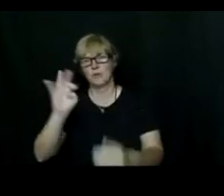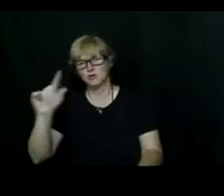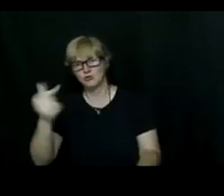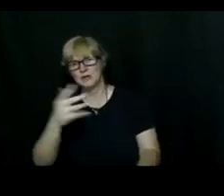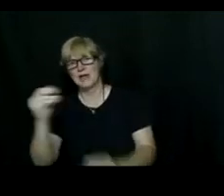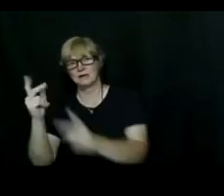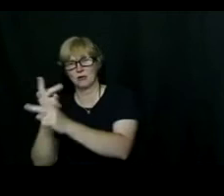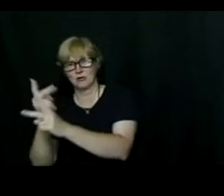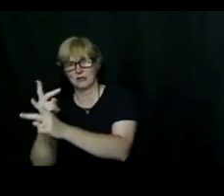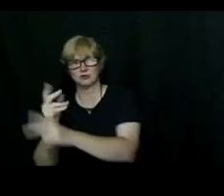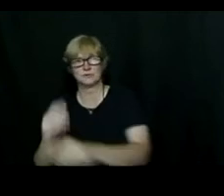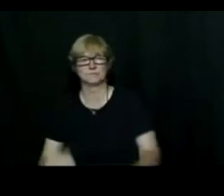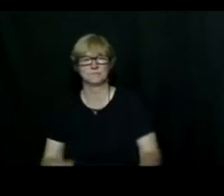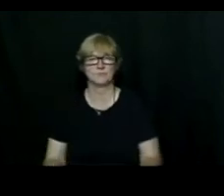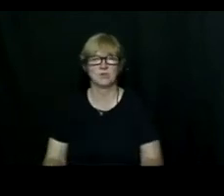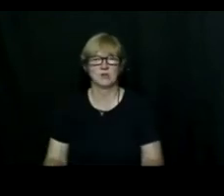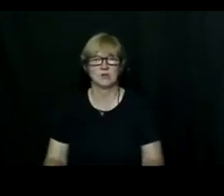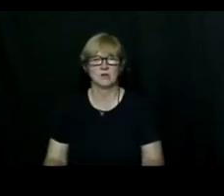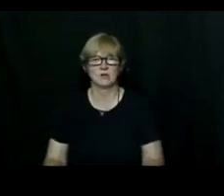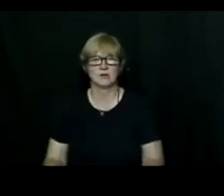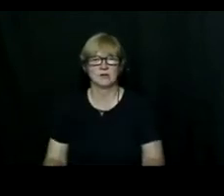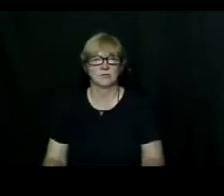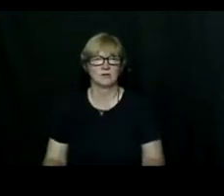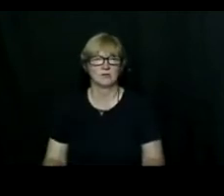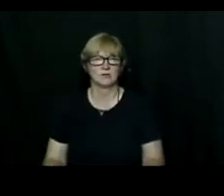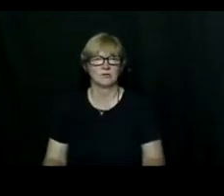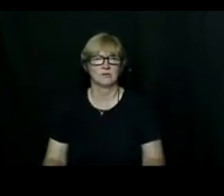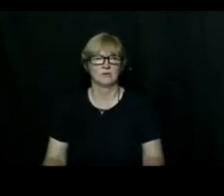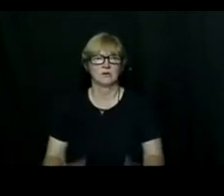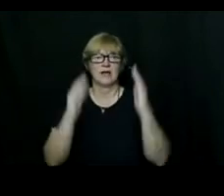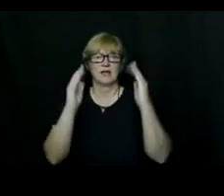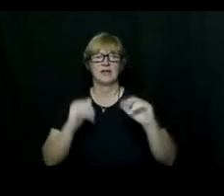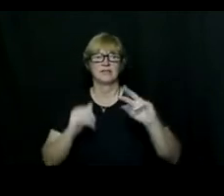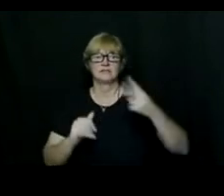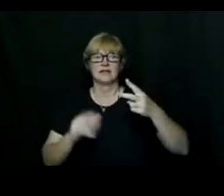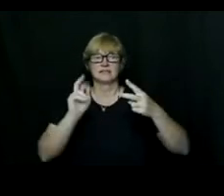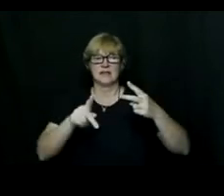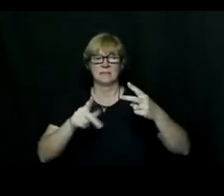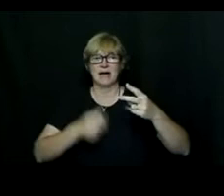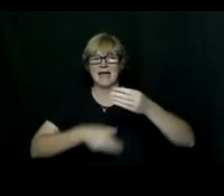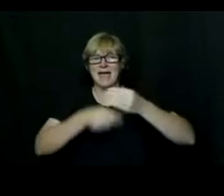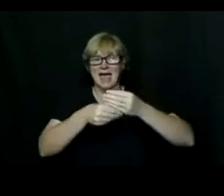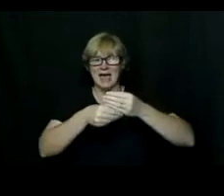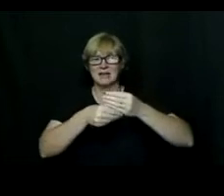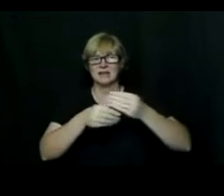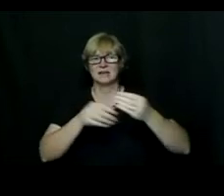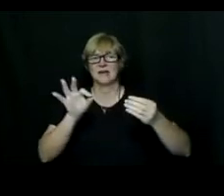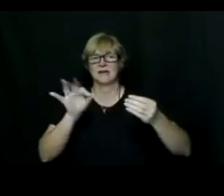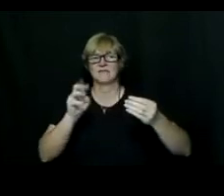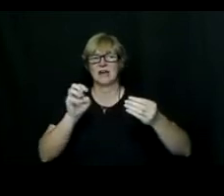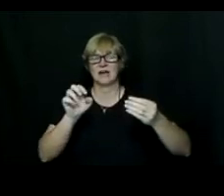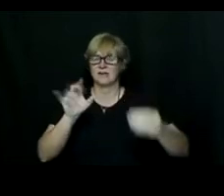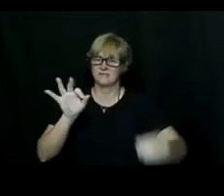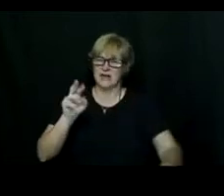step. So it's important that I put this in. And then in the second step, I now added first the fine motor skills, so finger